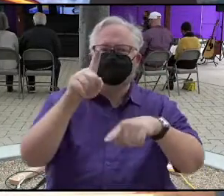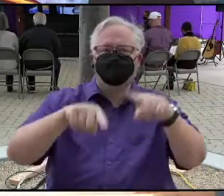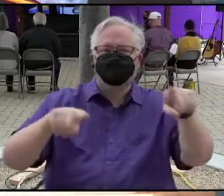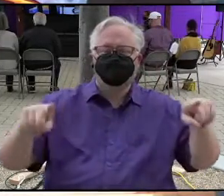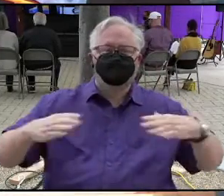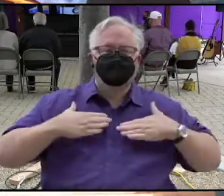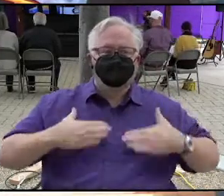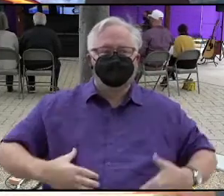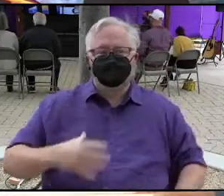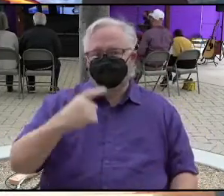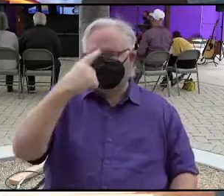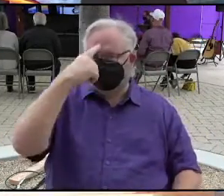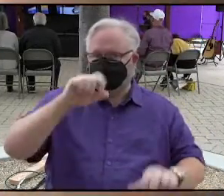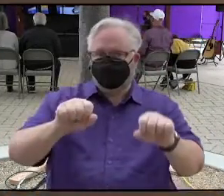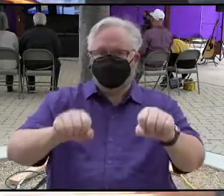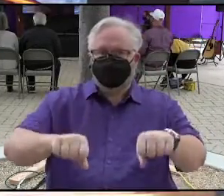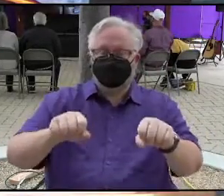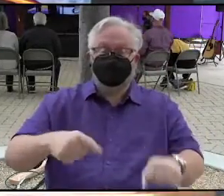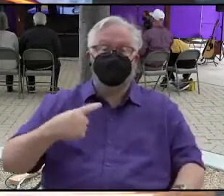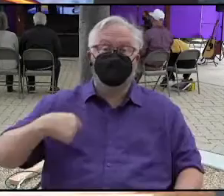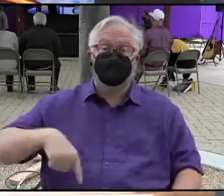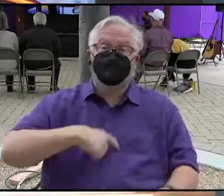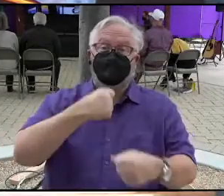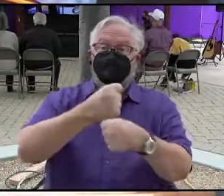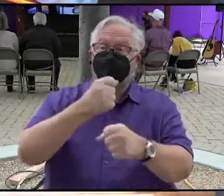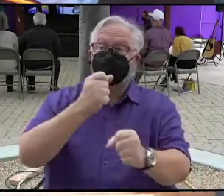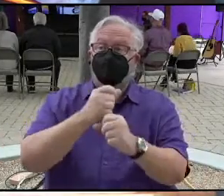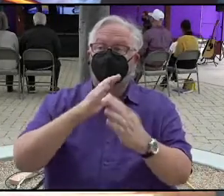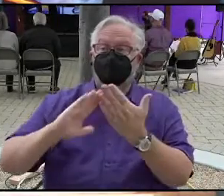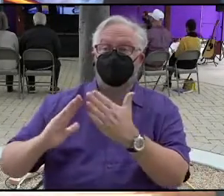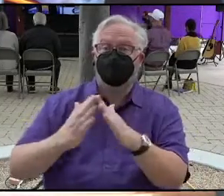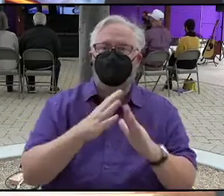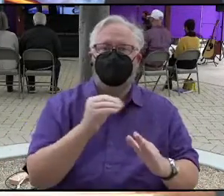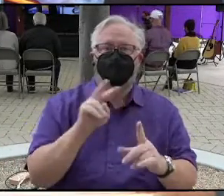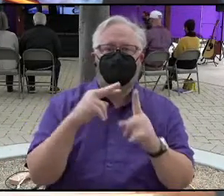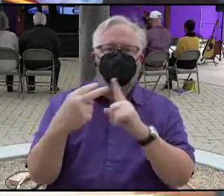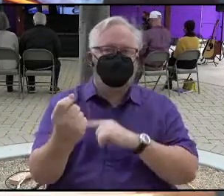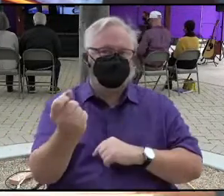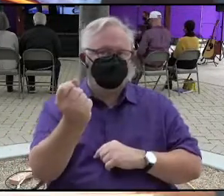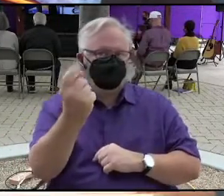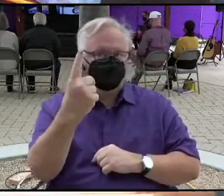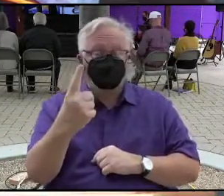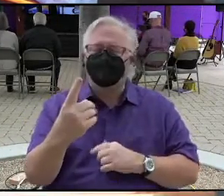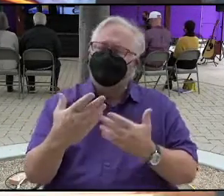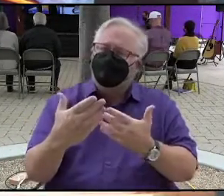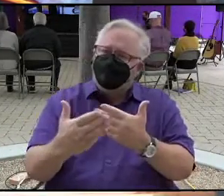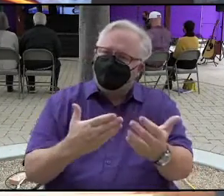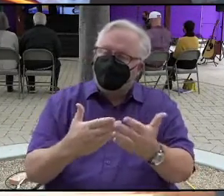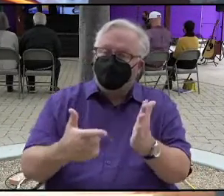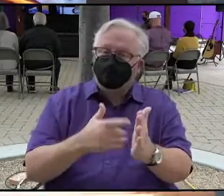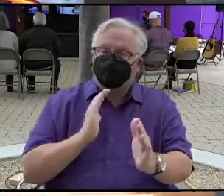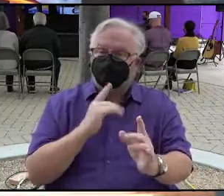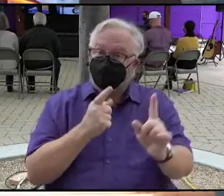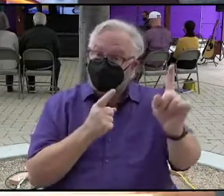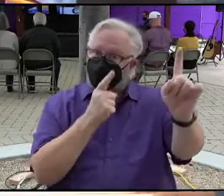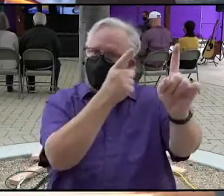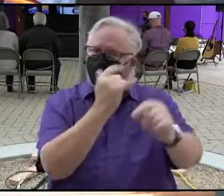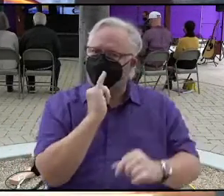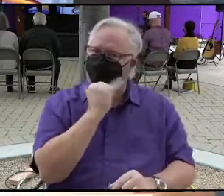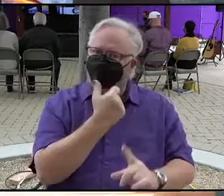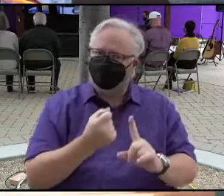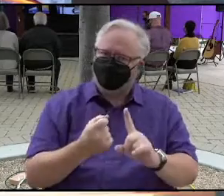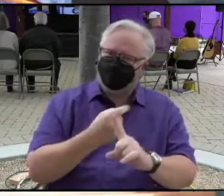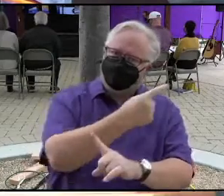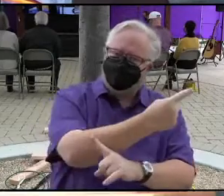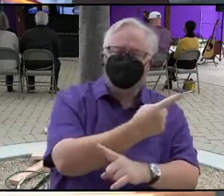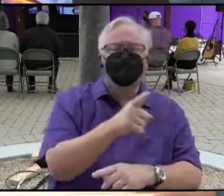and mental abilities. We are creators of community and compassion, and though we can fall short, we're committed